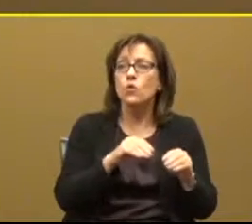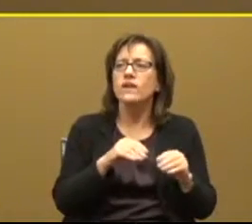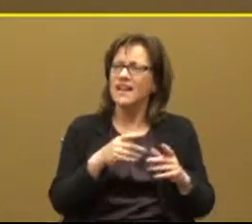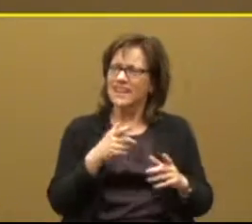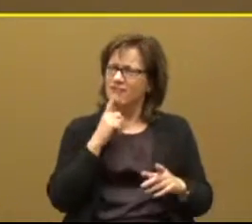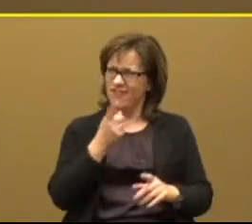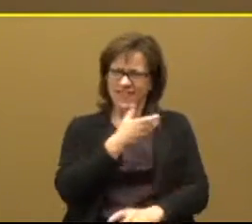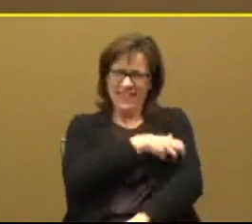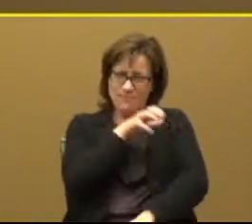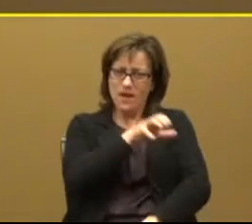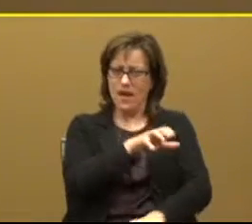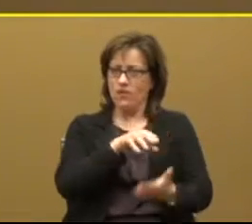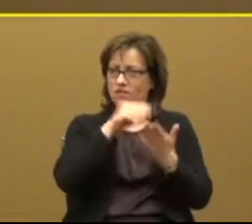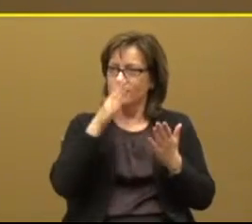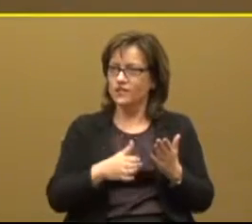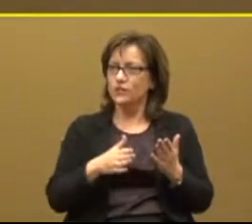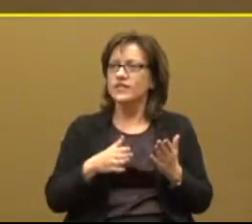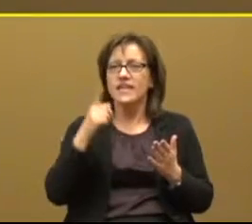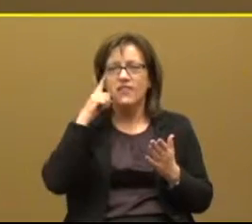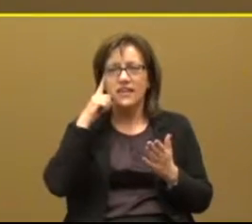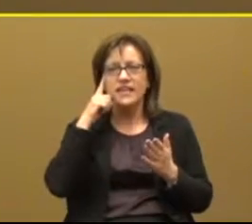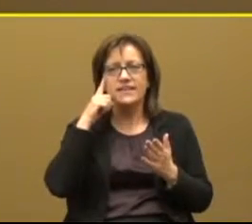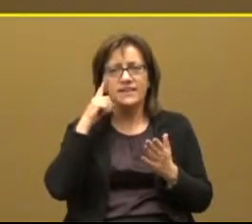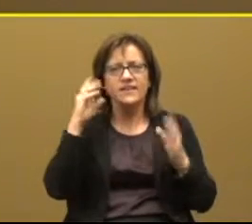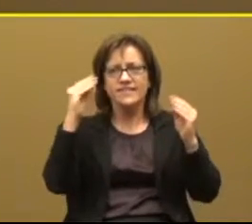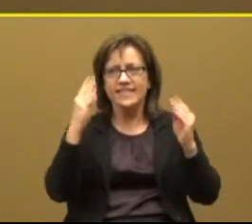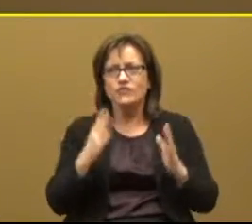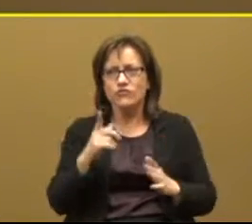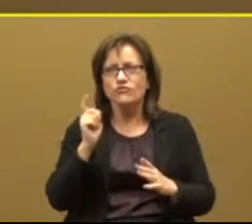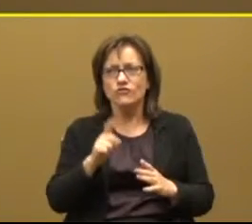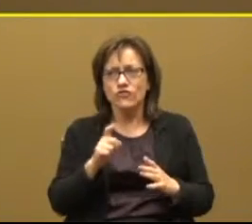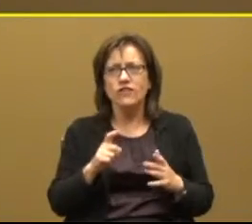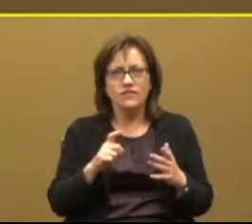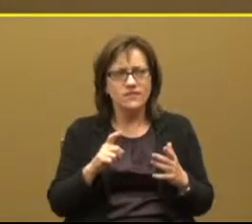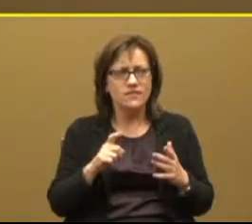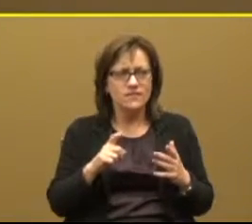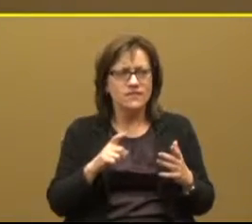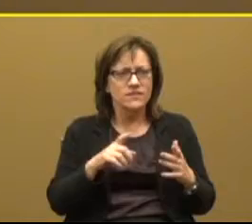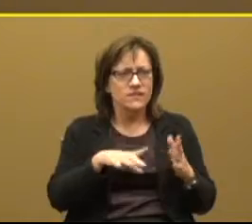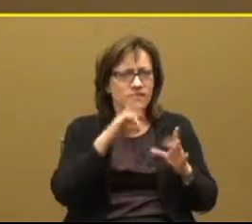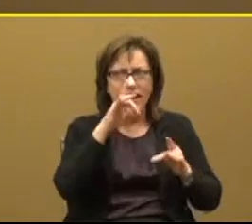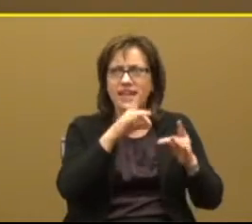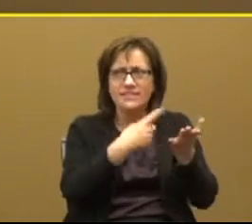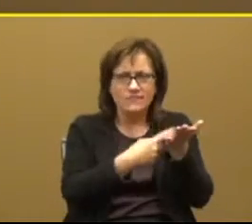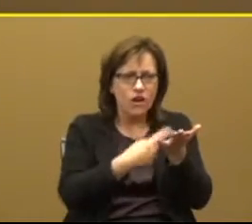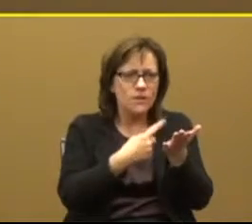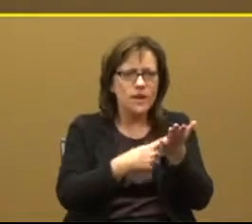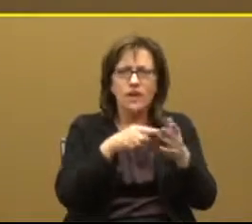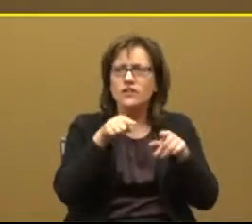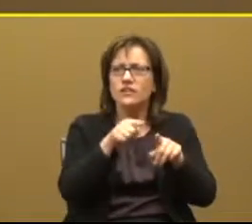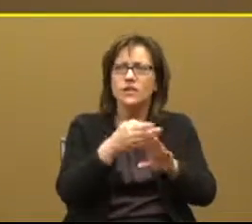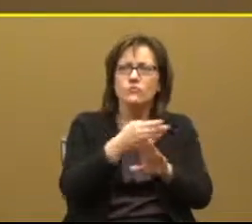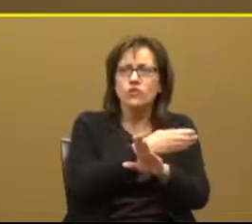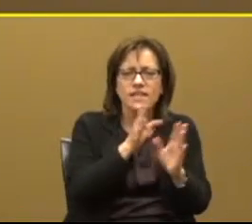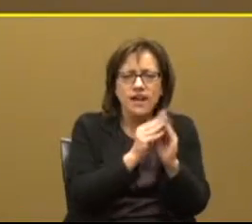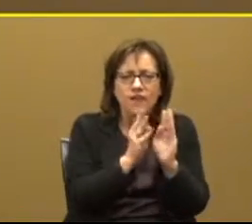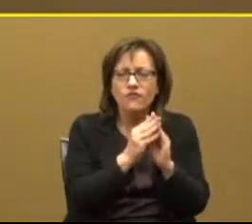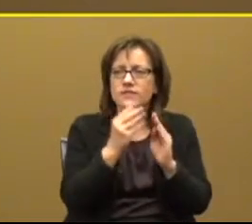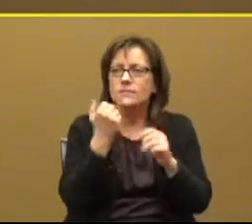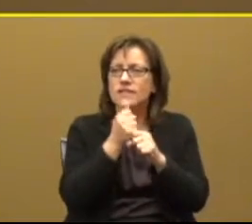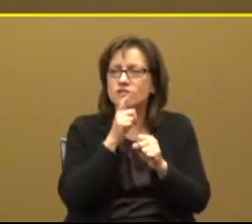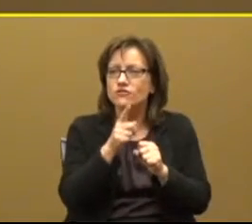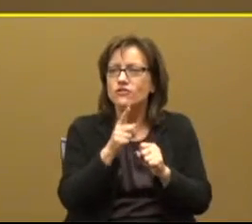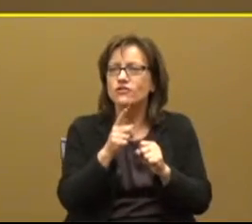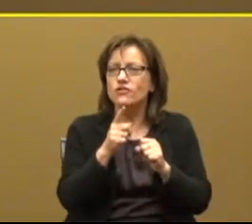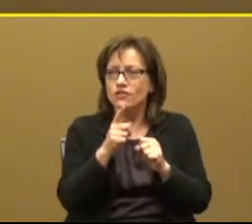students. And it's up to, I think, the teachers to find that documentation and make sure they talk about it in their pre-conference. Make sure that they see that